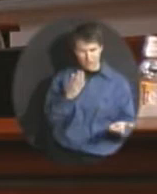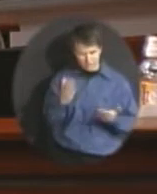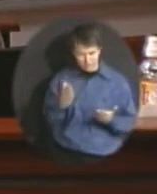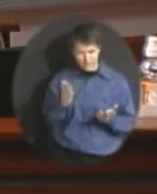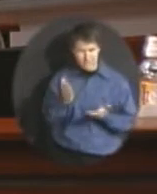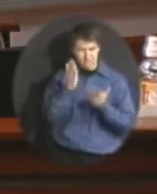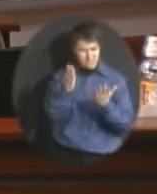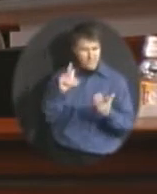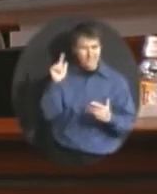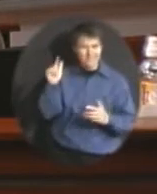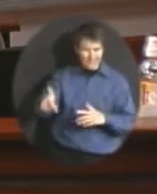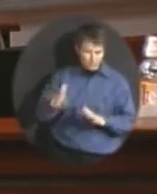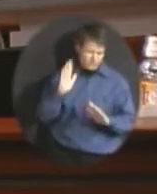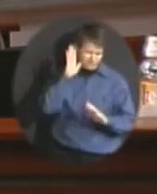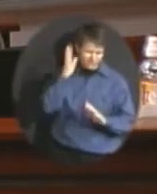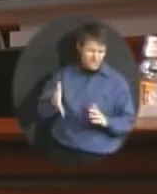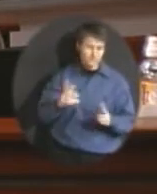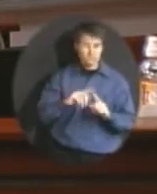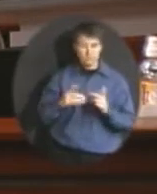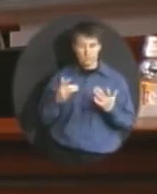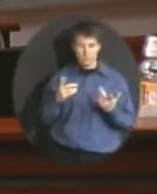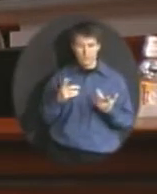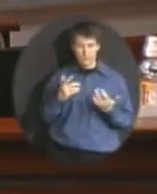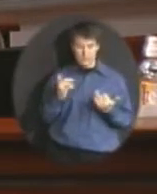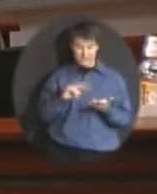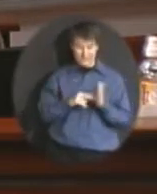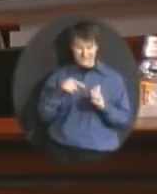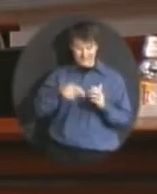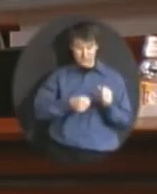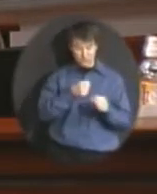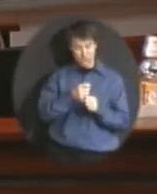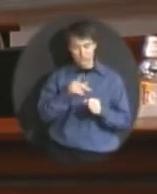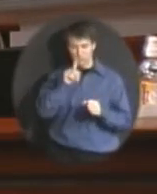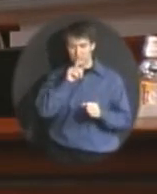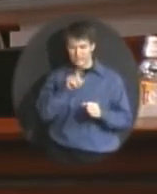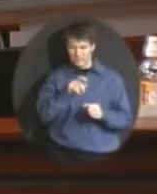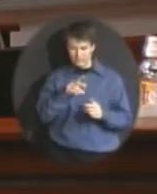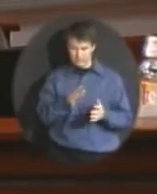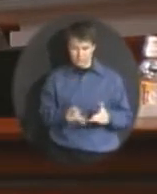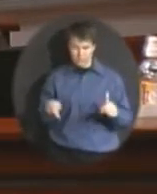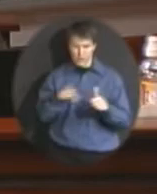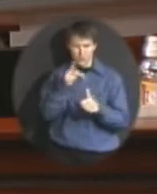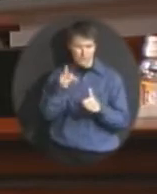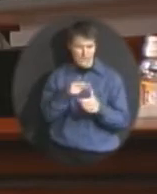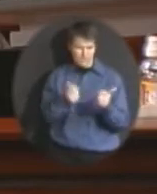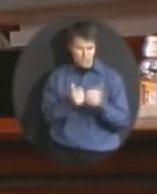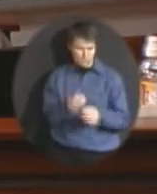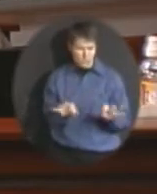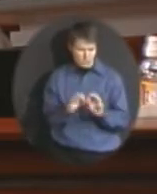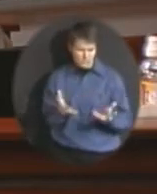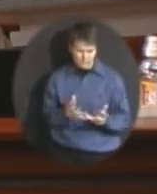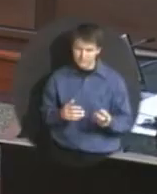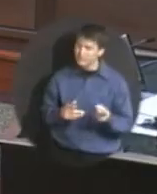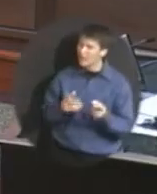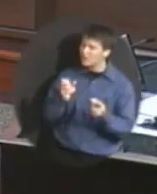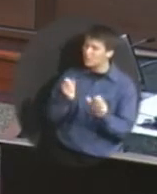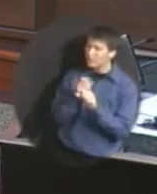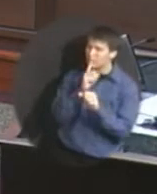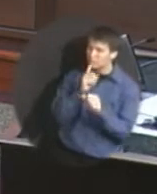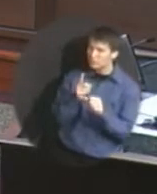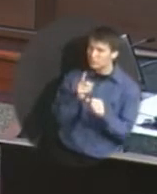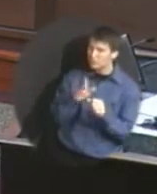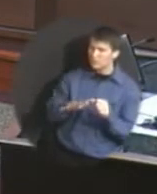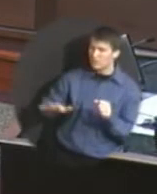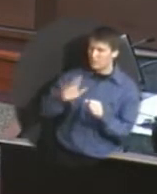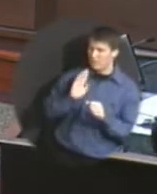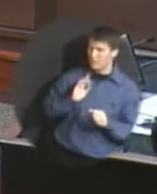also said, then this just means we'll prioritize as we go into this year. Well, I just wanted to make the rest of the board members aware of that because it's